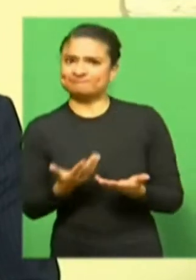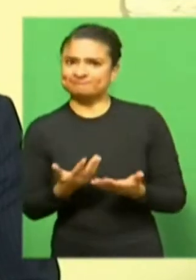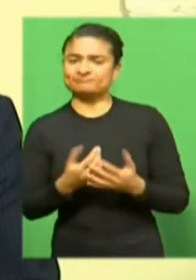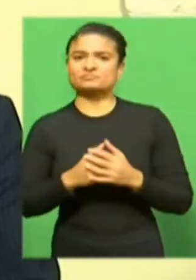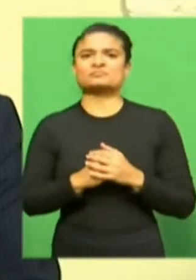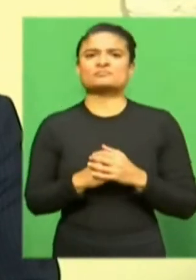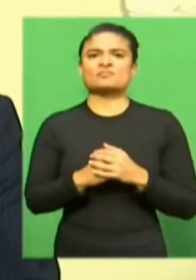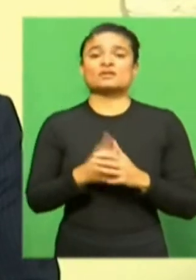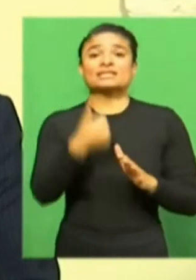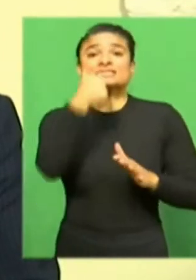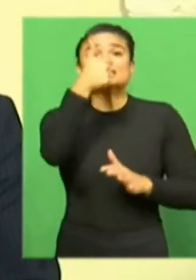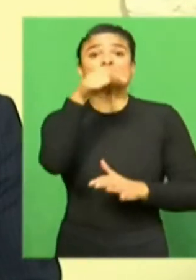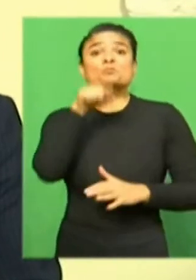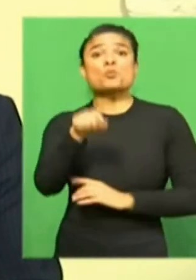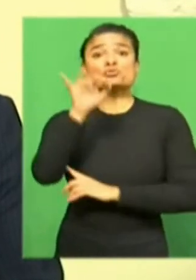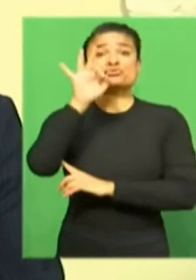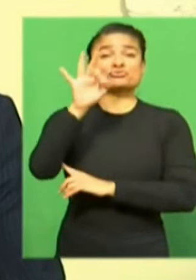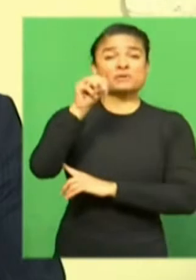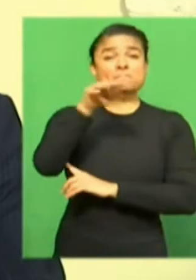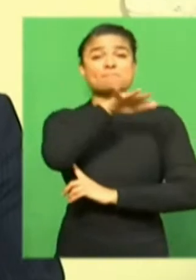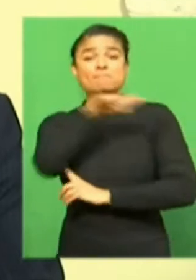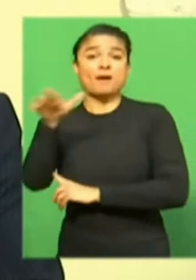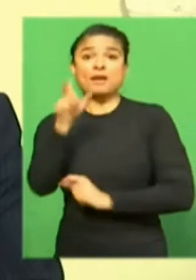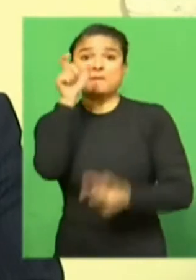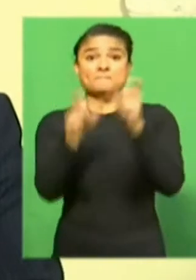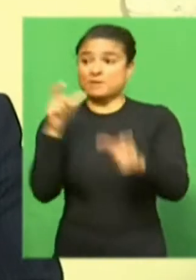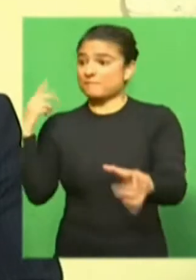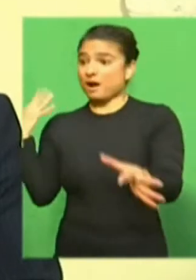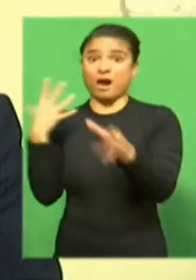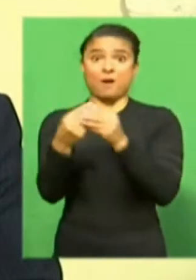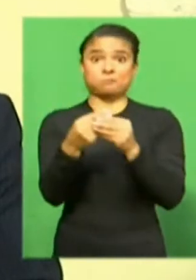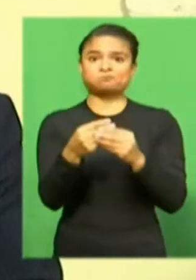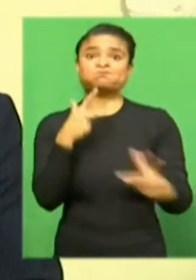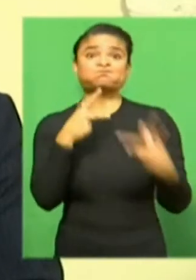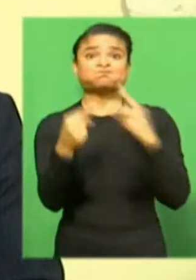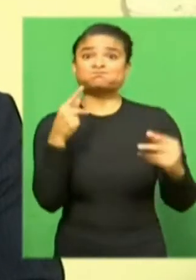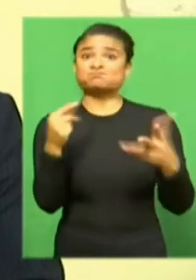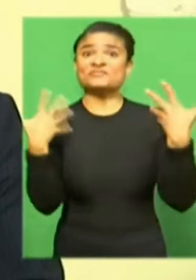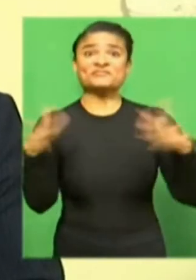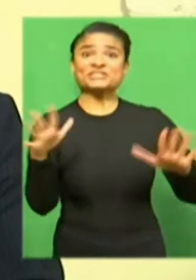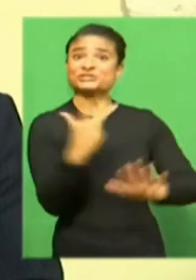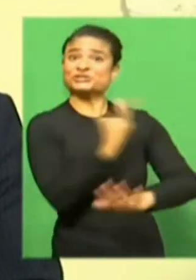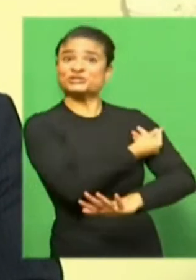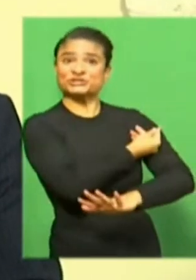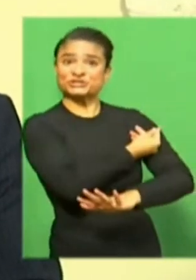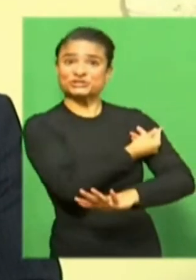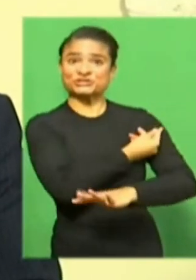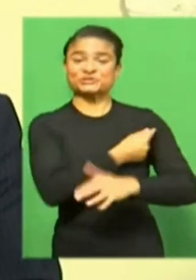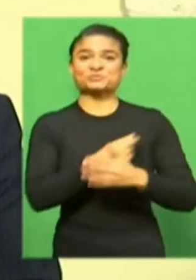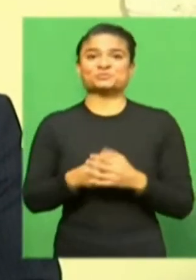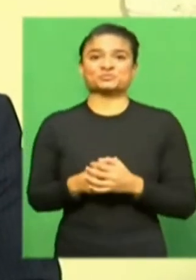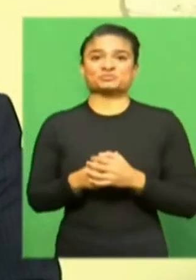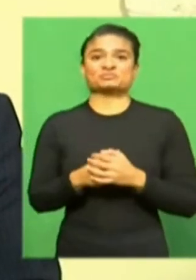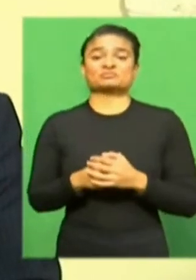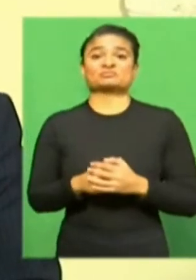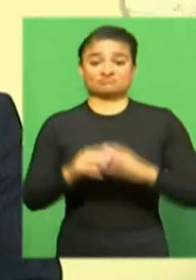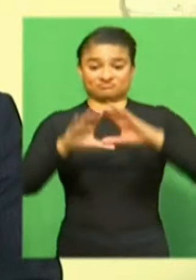million vaccines, with over 10% of our population having received a vaccine